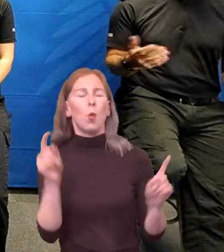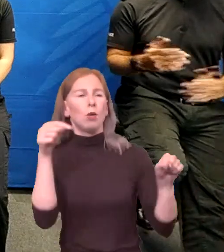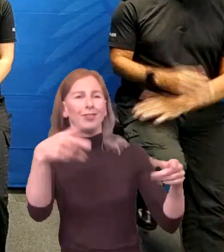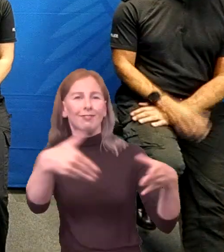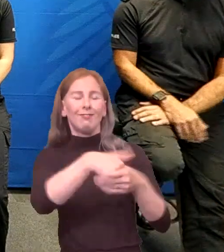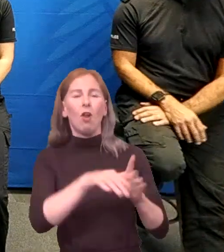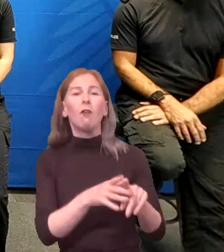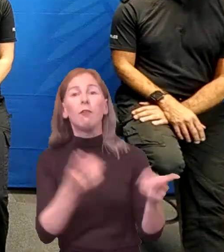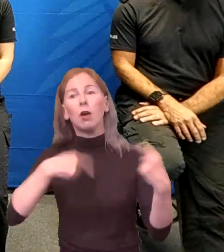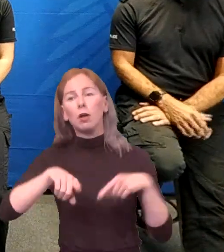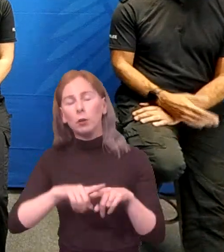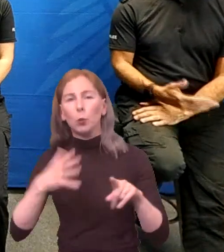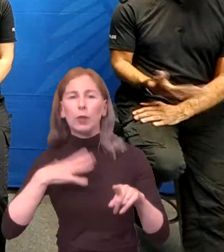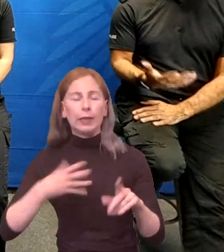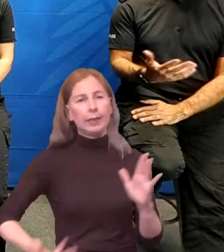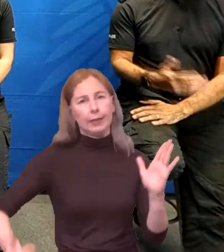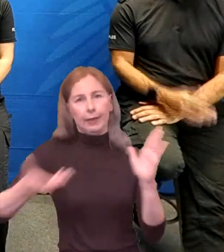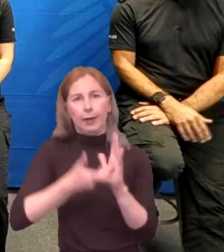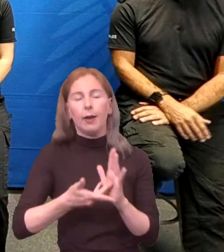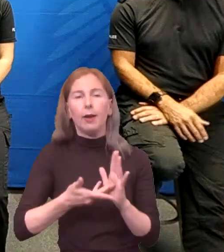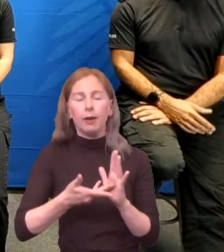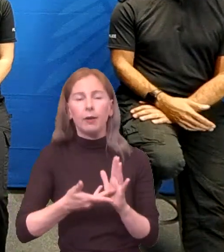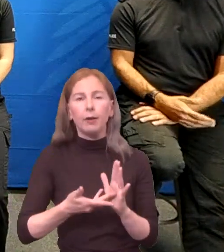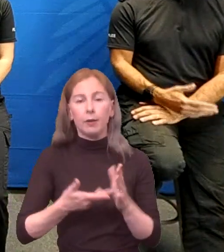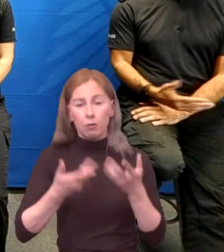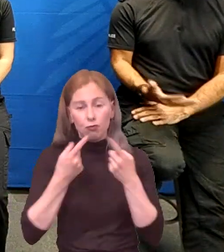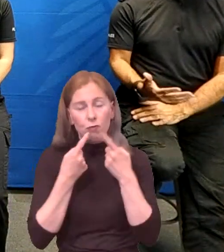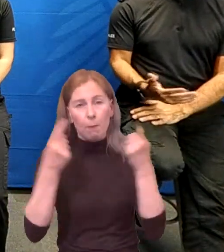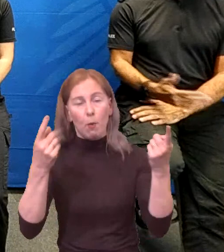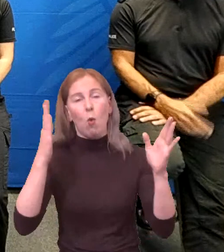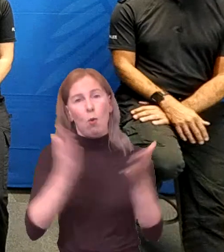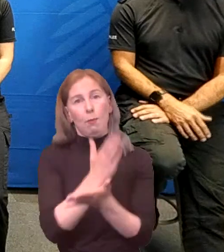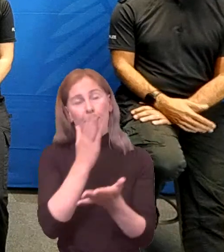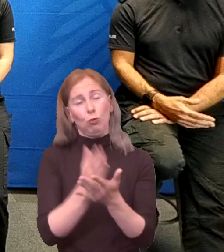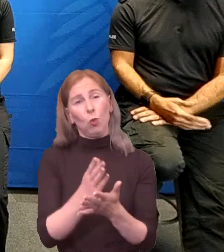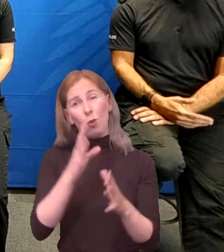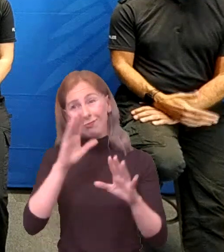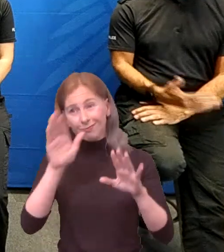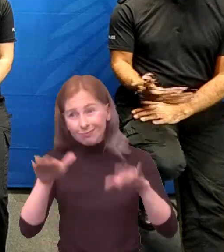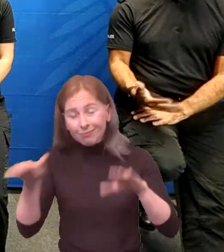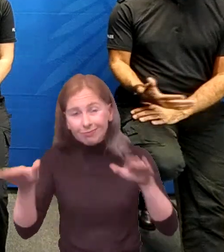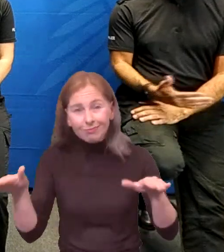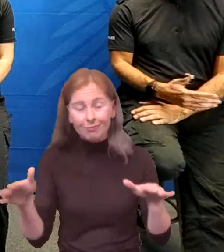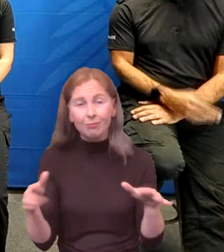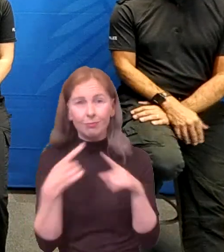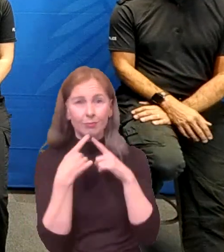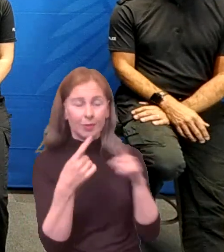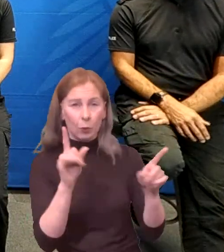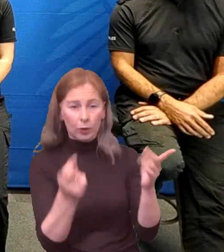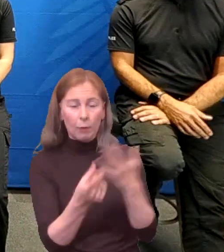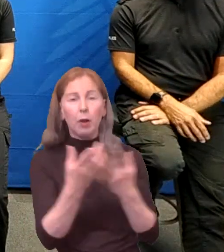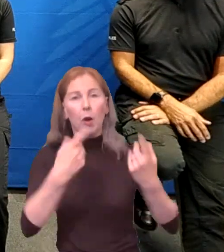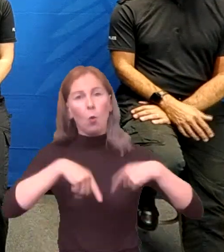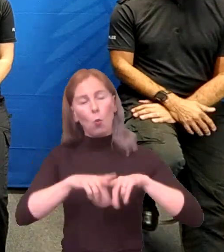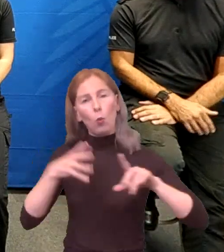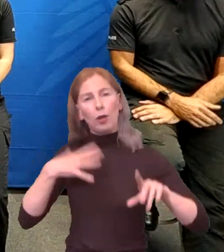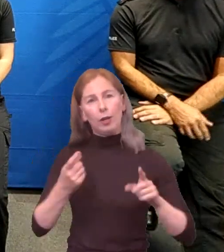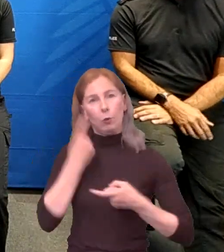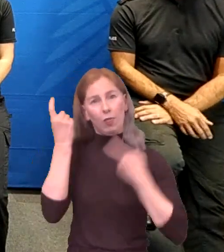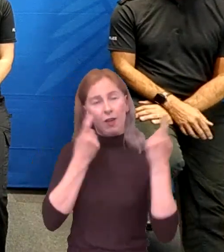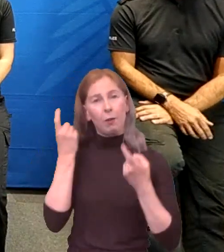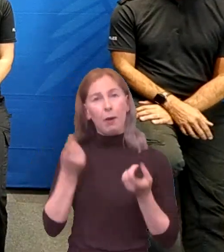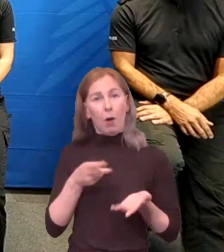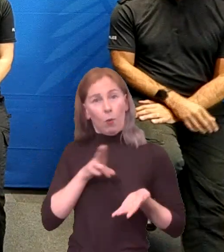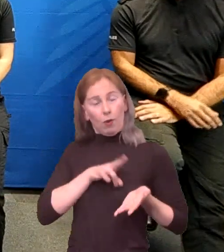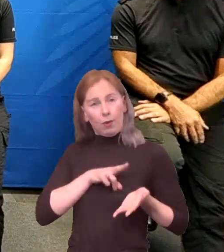all have. The old countryside code is to consider when we're out there being respectful to our surroundings.